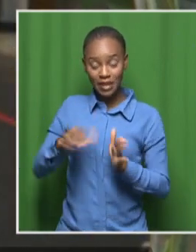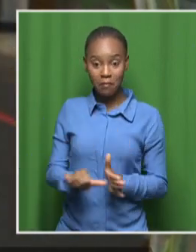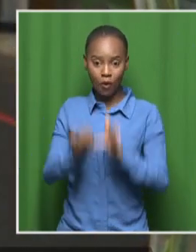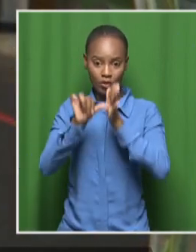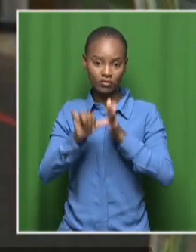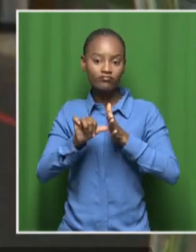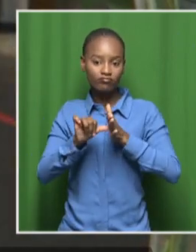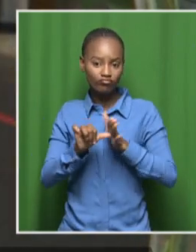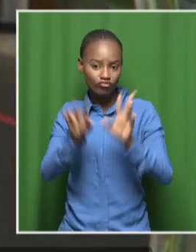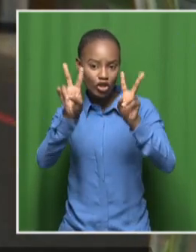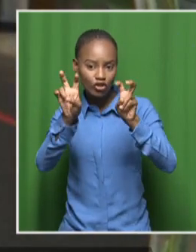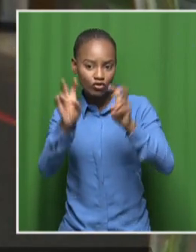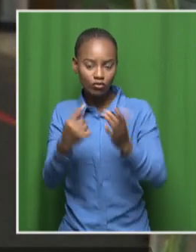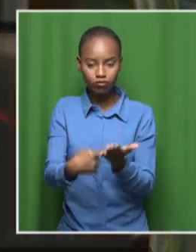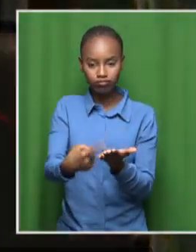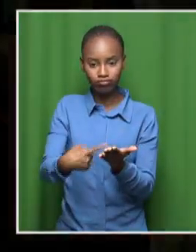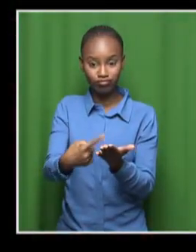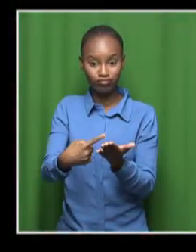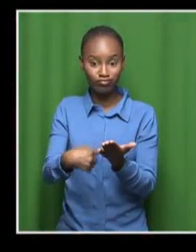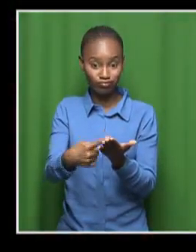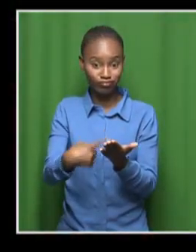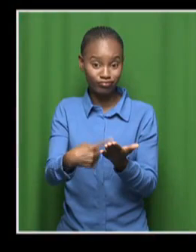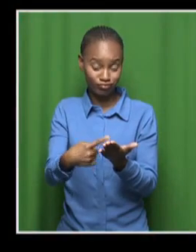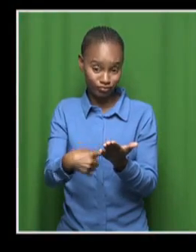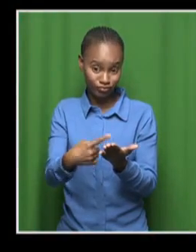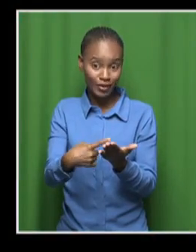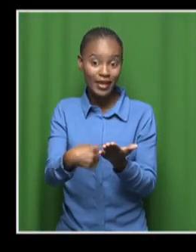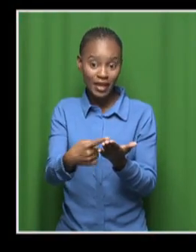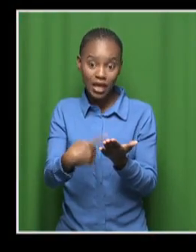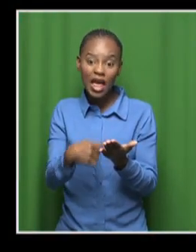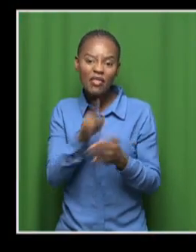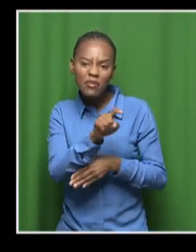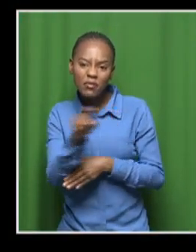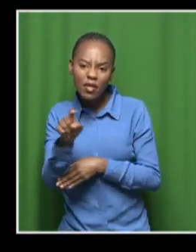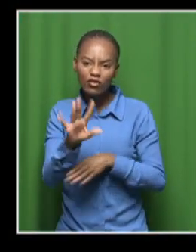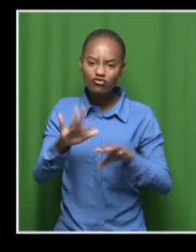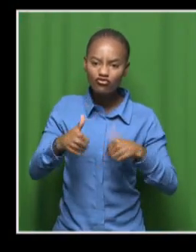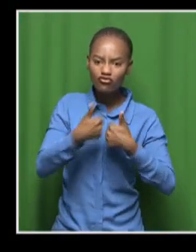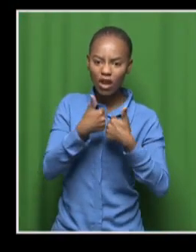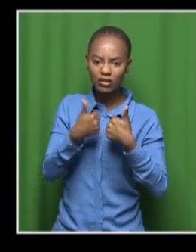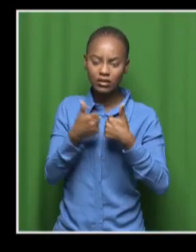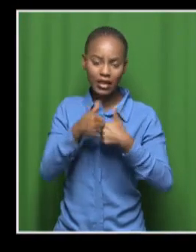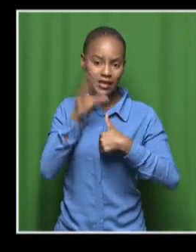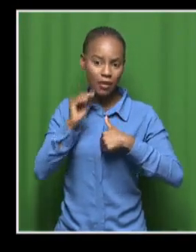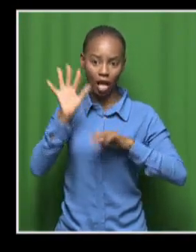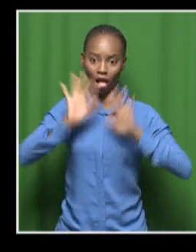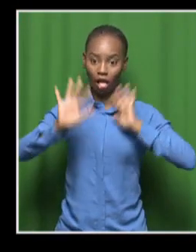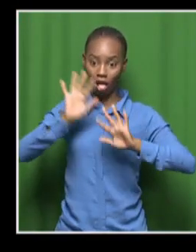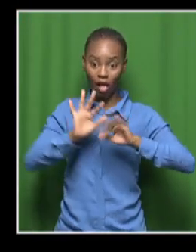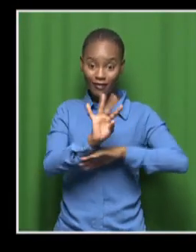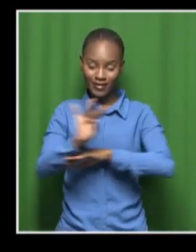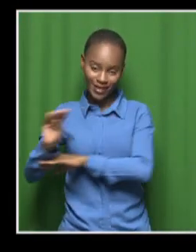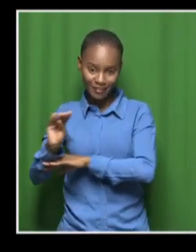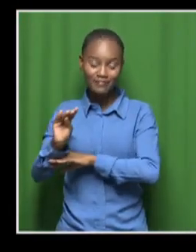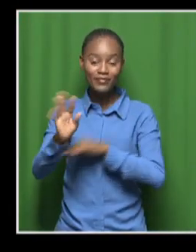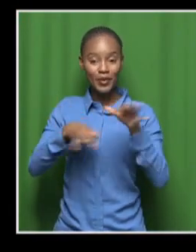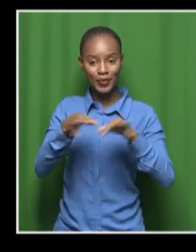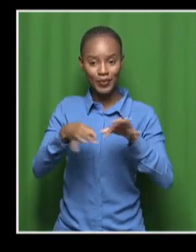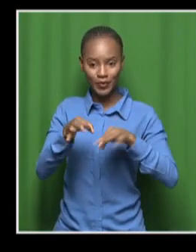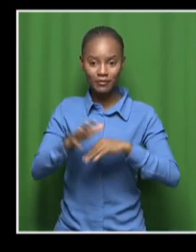course, many of these exhibitors have to contend with on a daily basis. It is proudly South African. It is